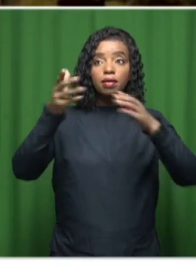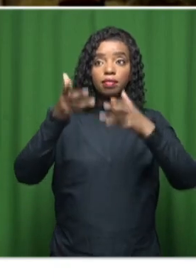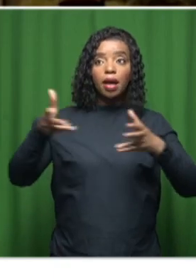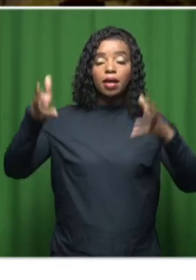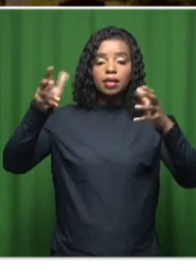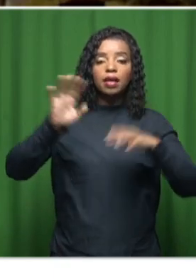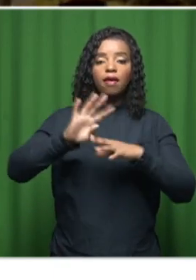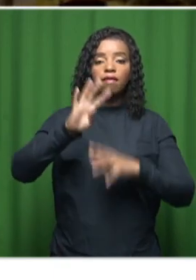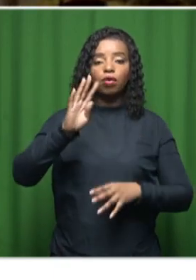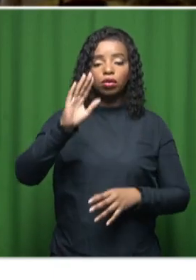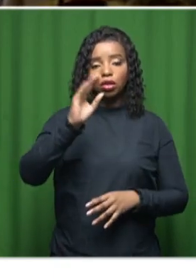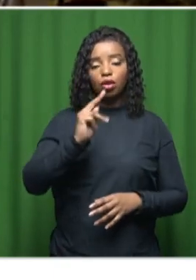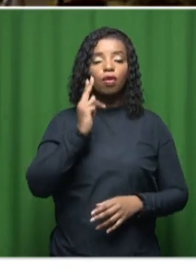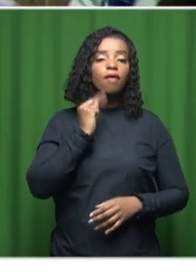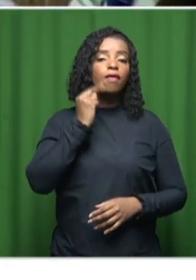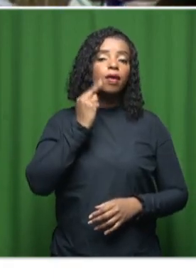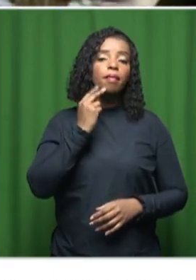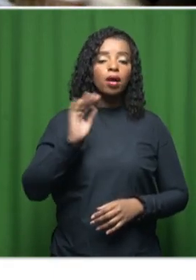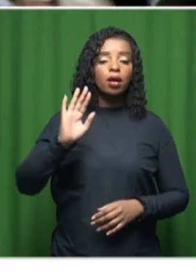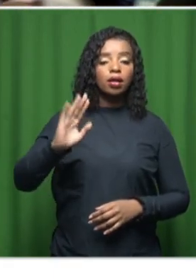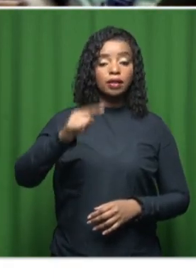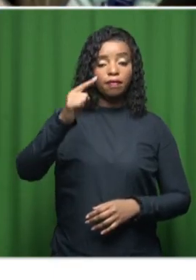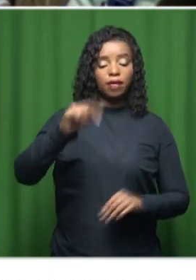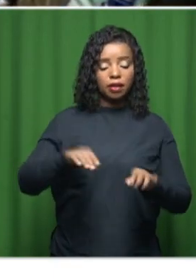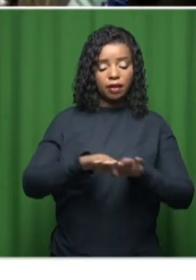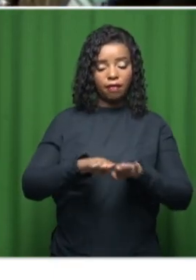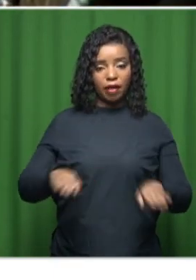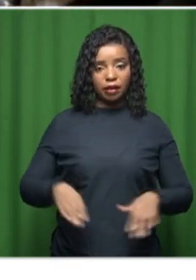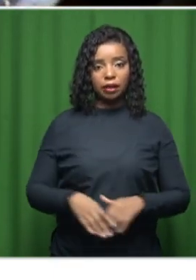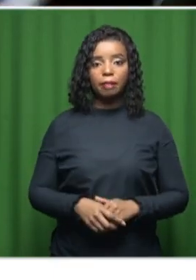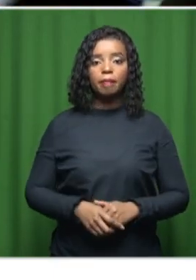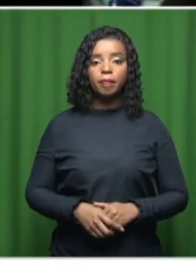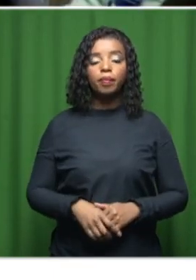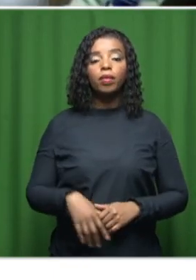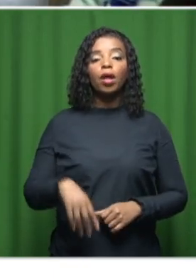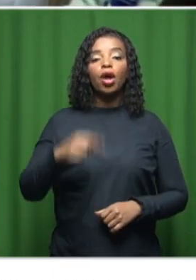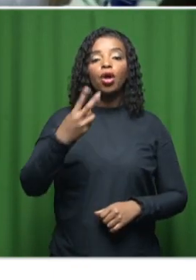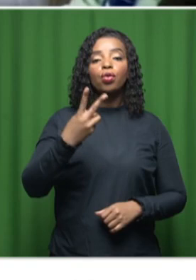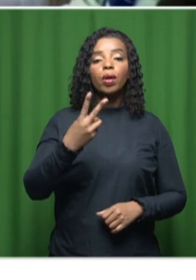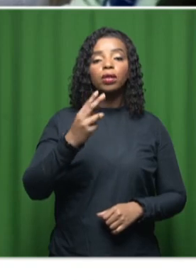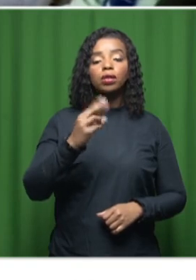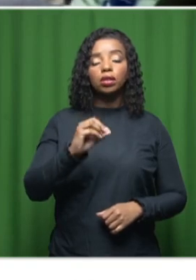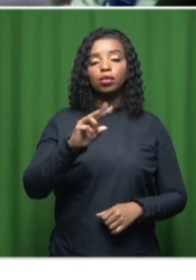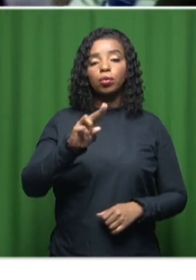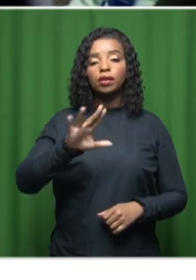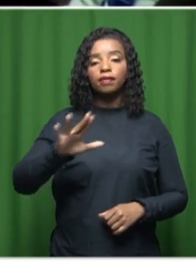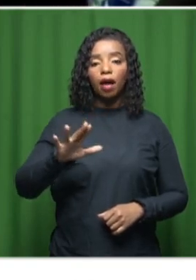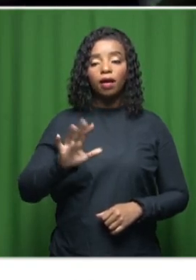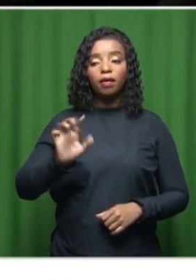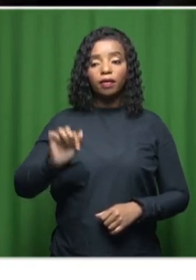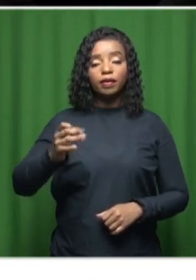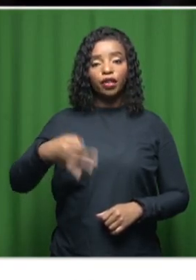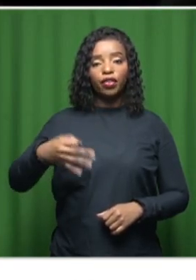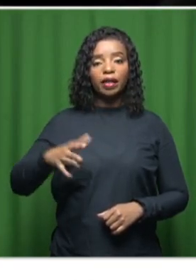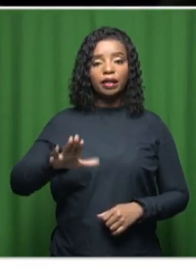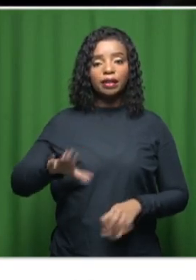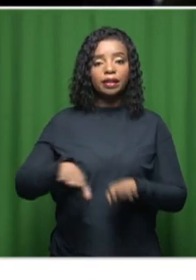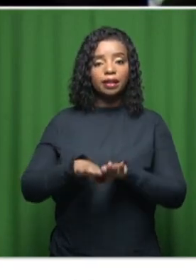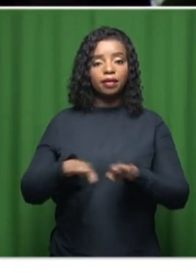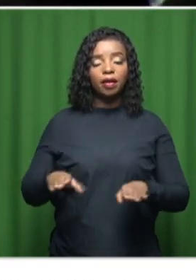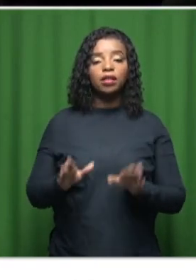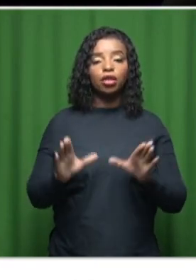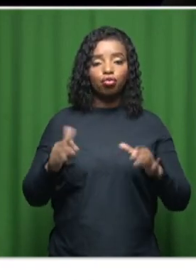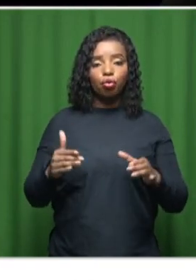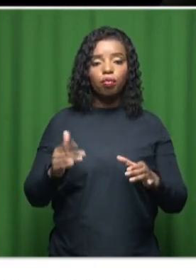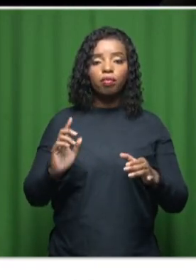phase on the Artemis project. In the third phase in 2025, it will again send a crew that will land on the